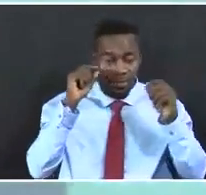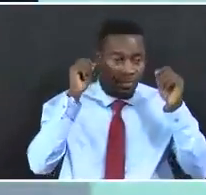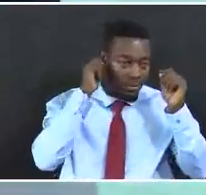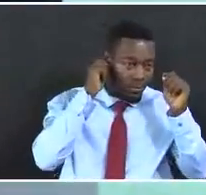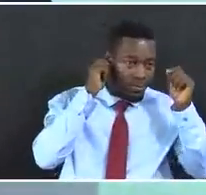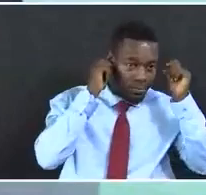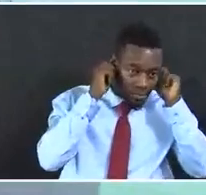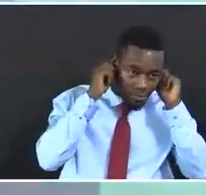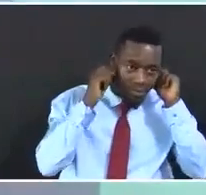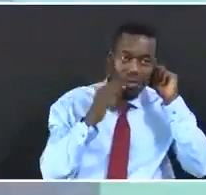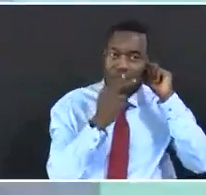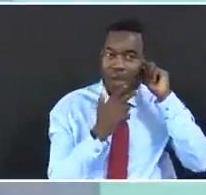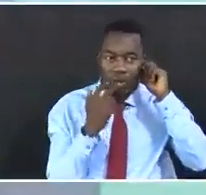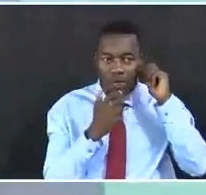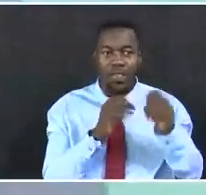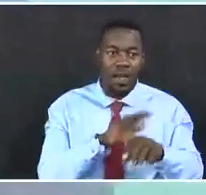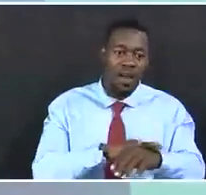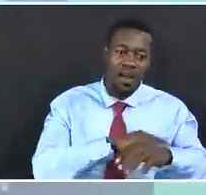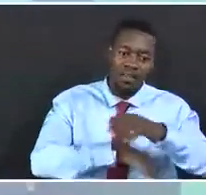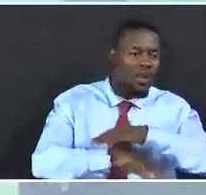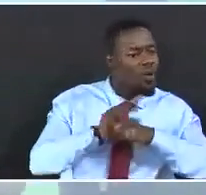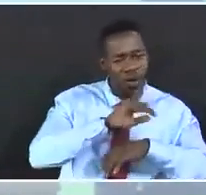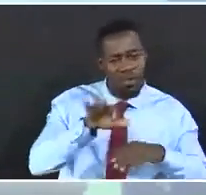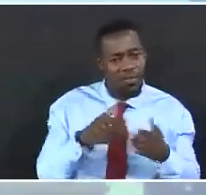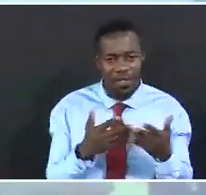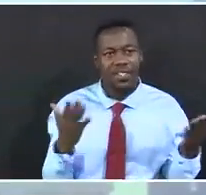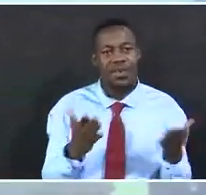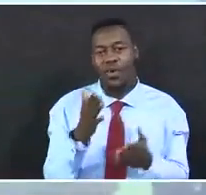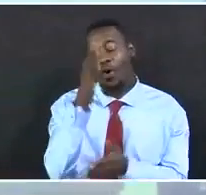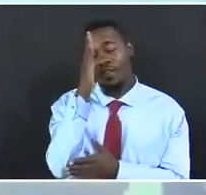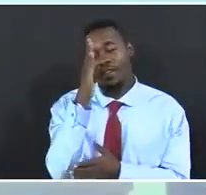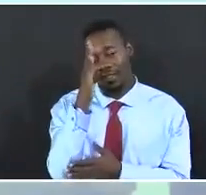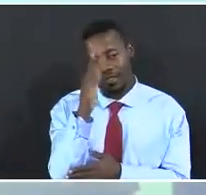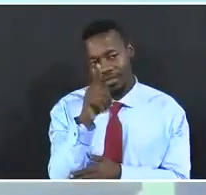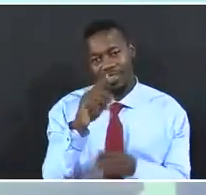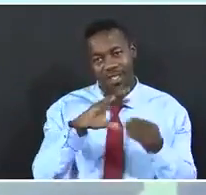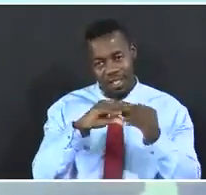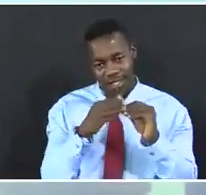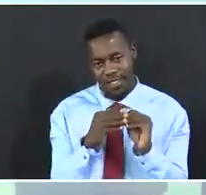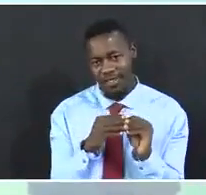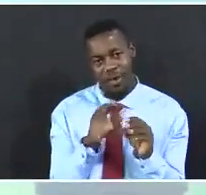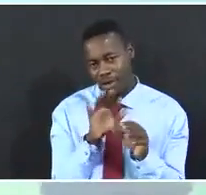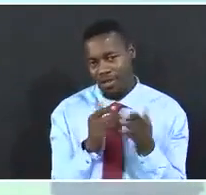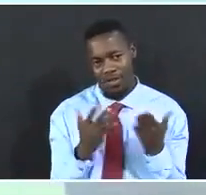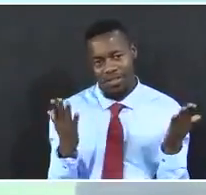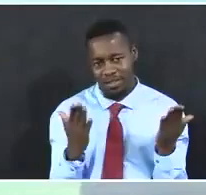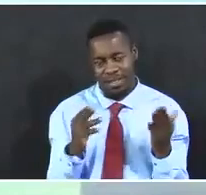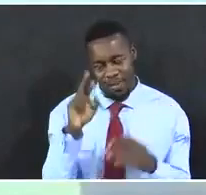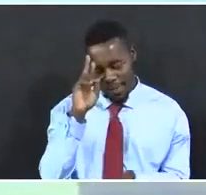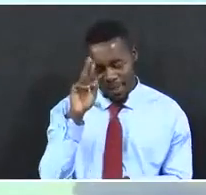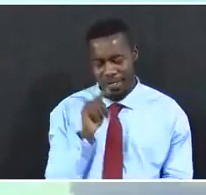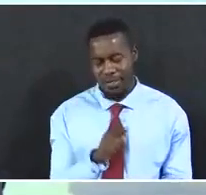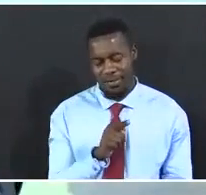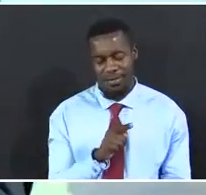and any other organs that God has given you. Just remember about them as we go through this.